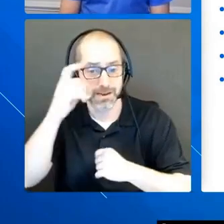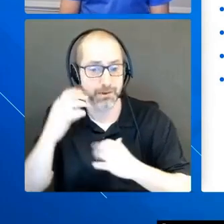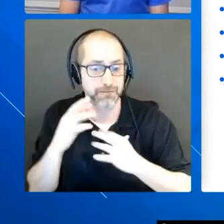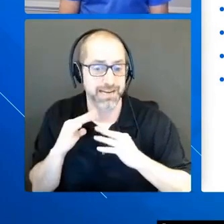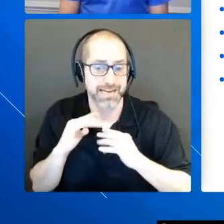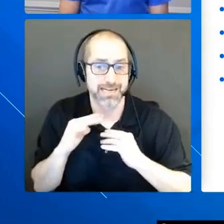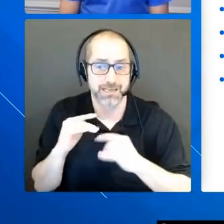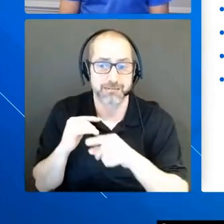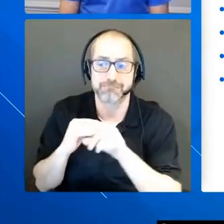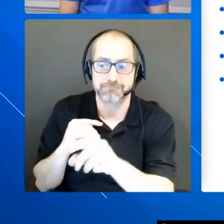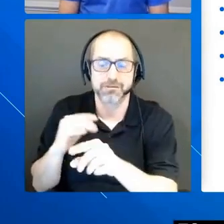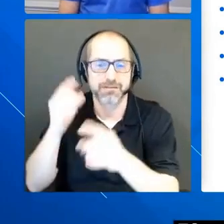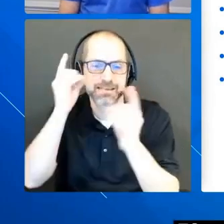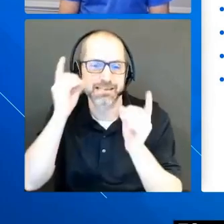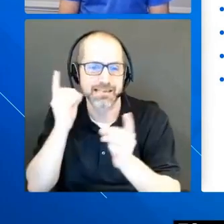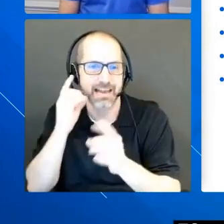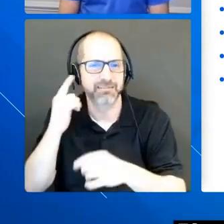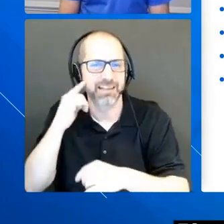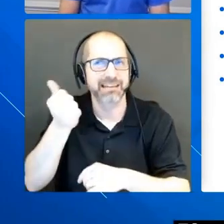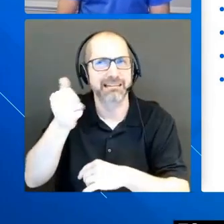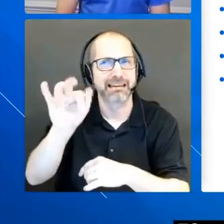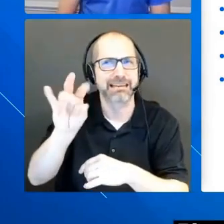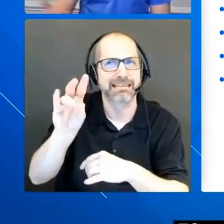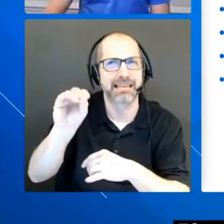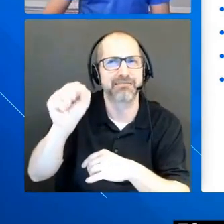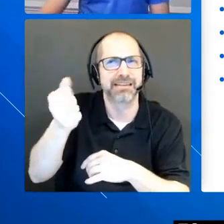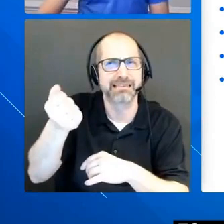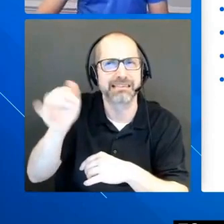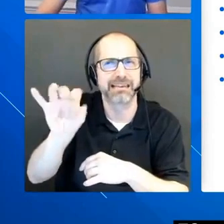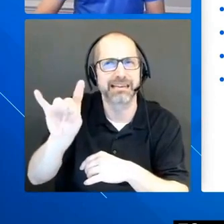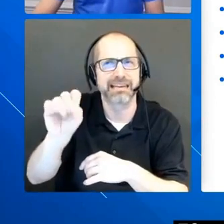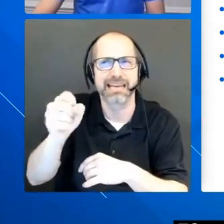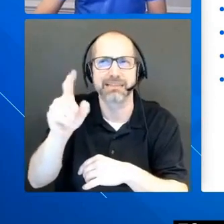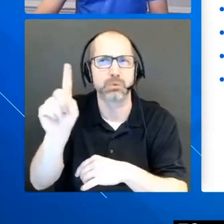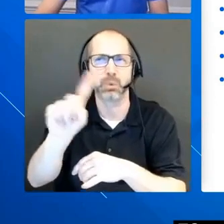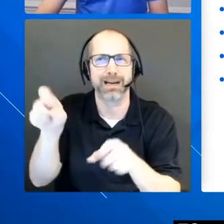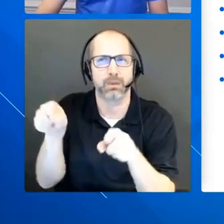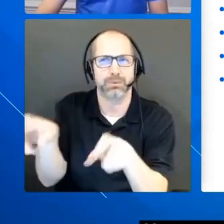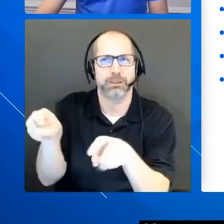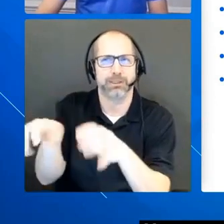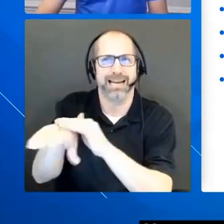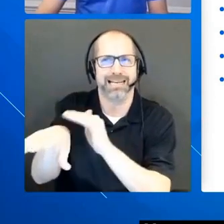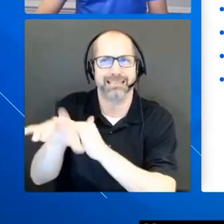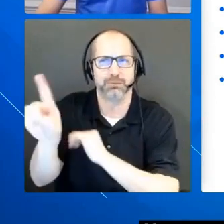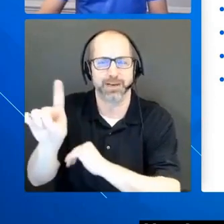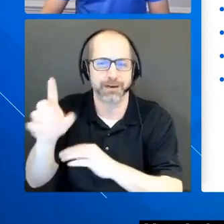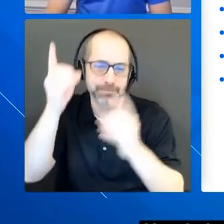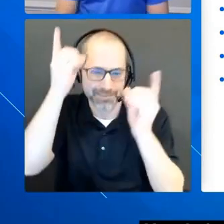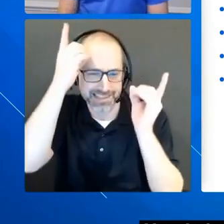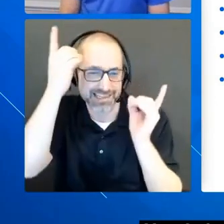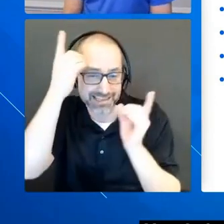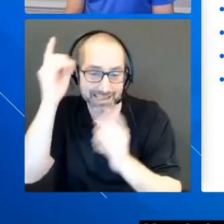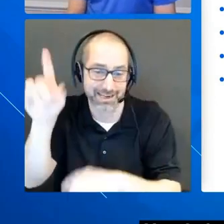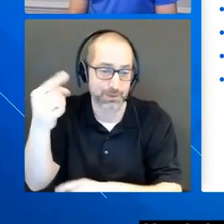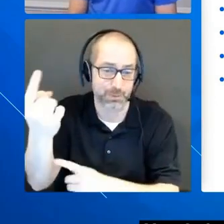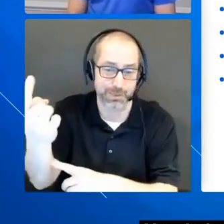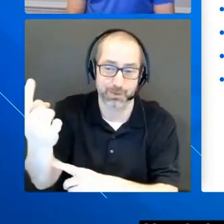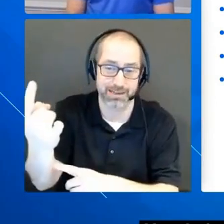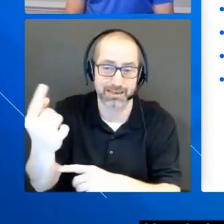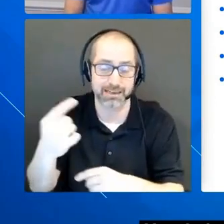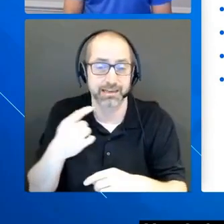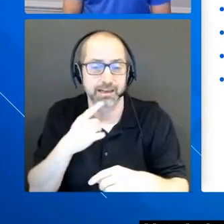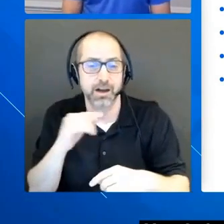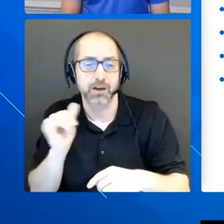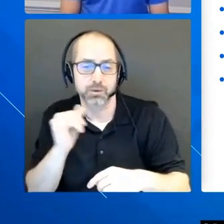wheelchair accessible places in the 70s and the early 80s, it was Disney or it was nothing. I also have a neurological disorder called